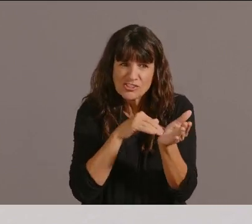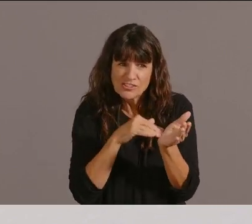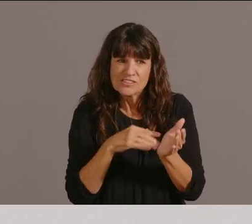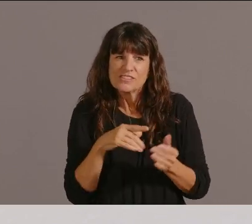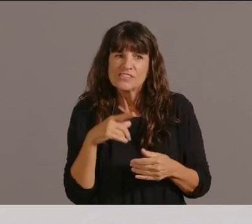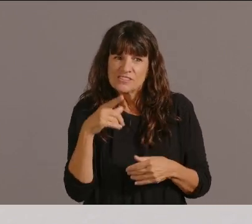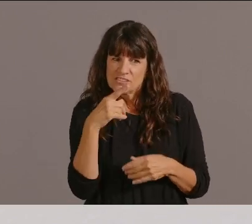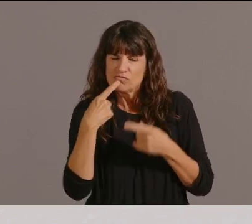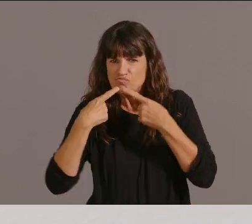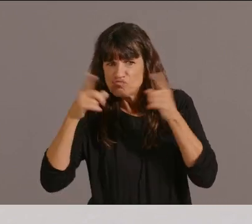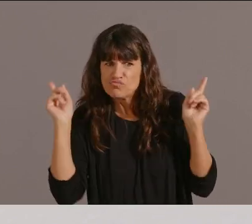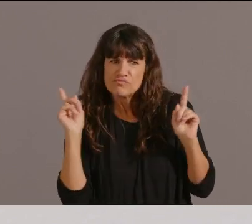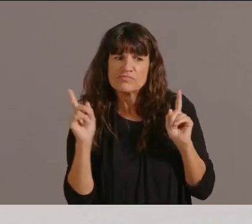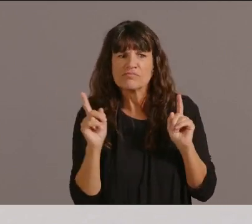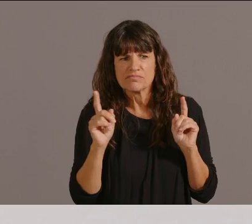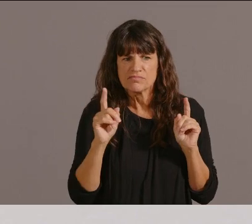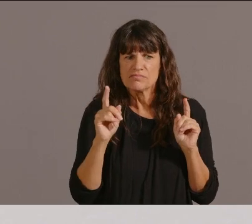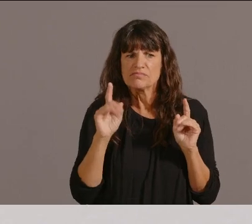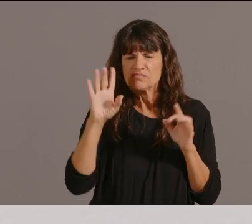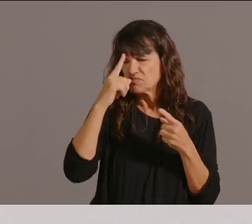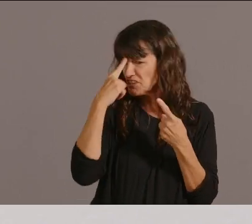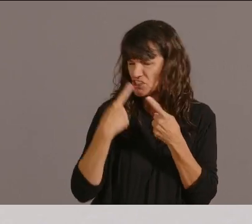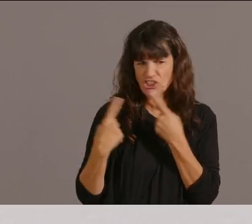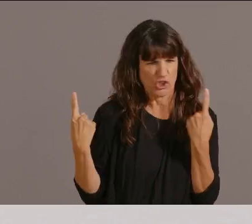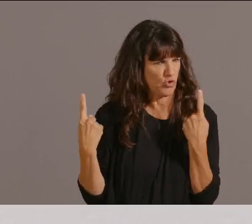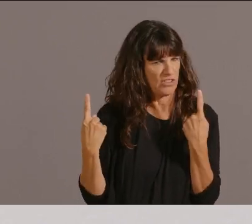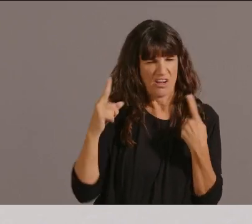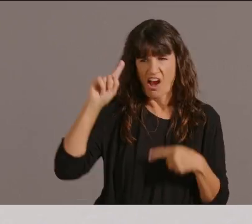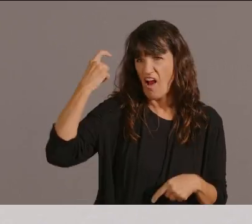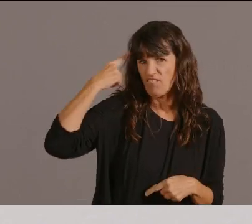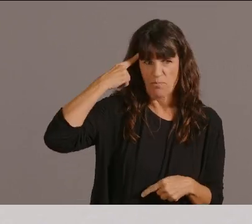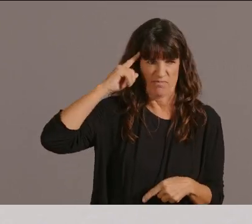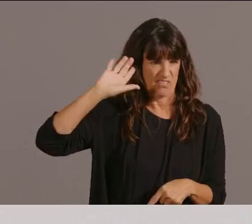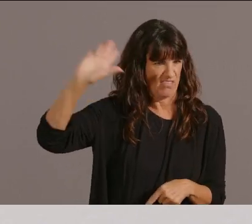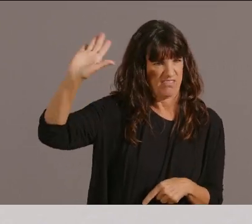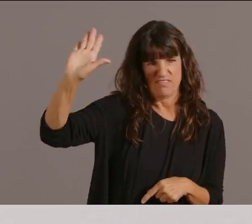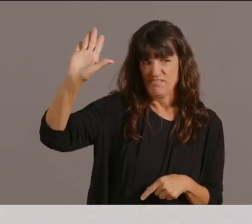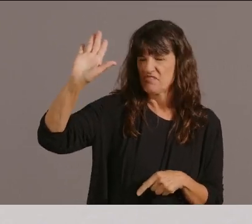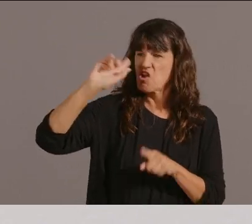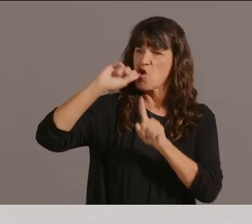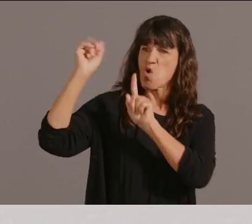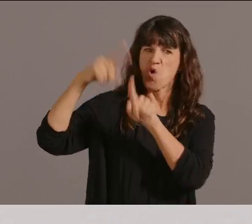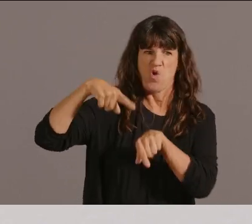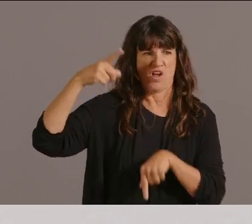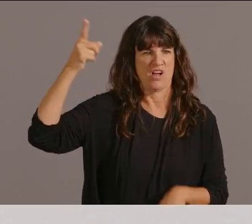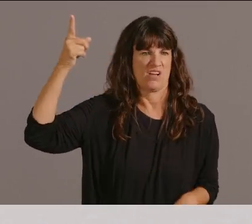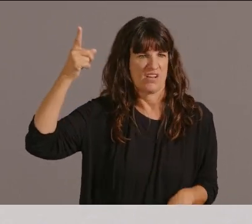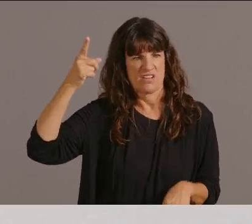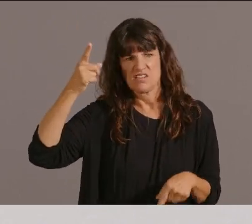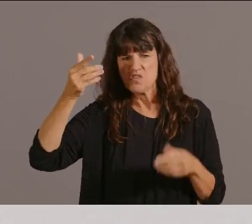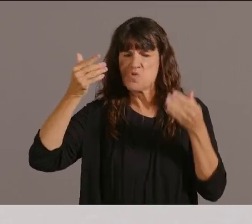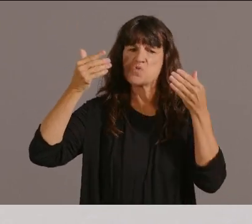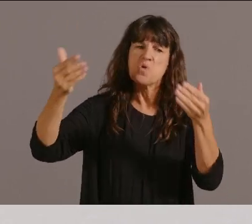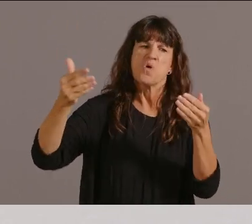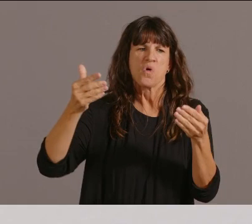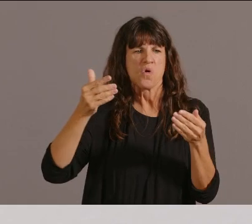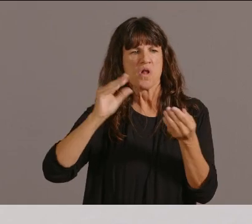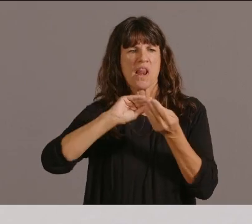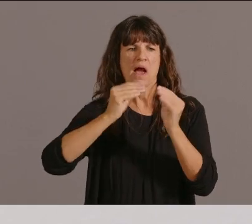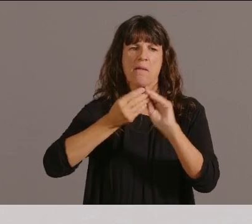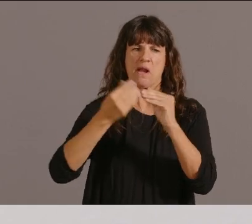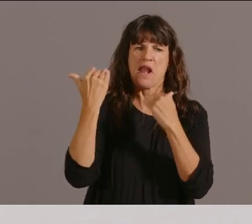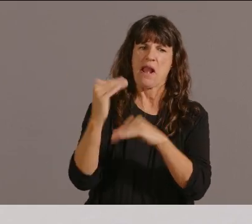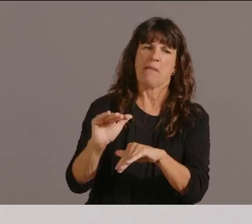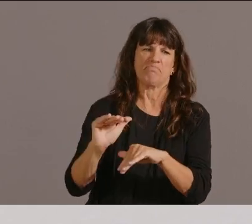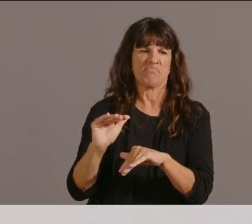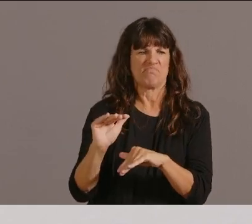they disagree with the governor's executive order lifting capacity limits. Are their